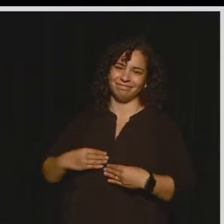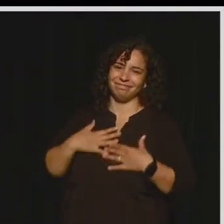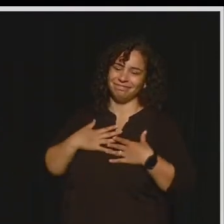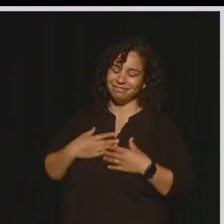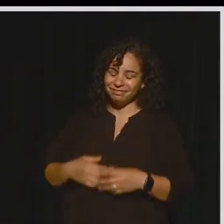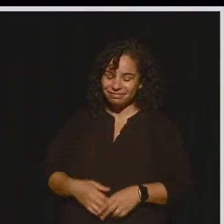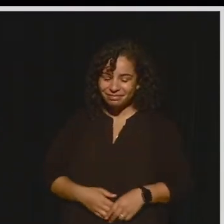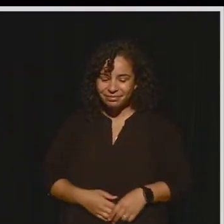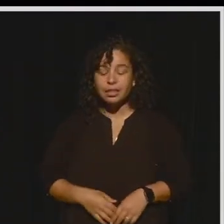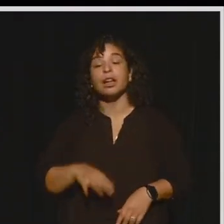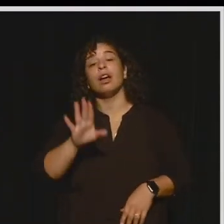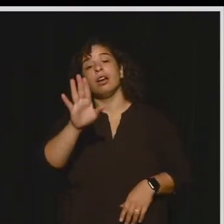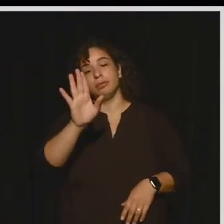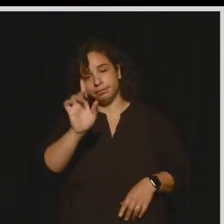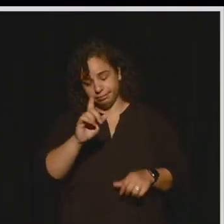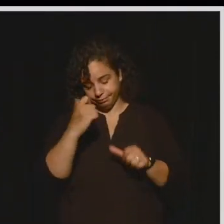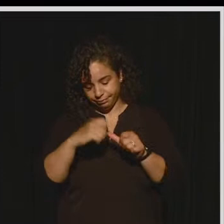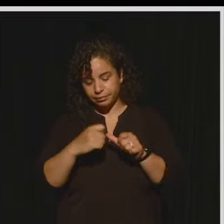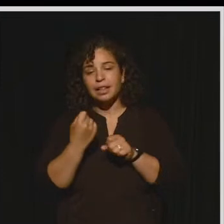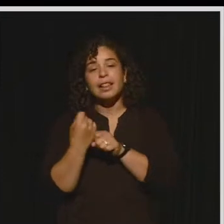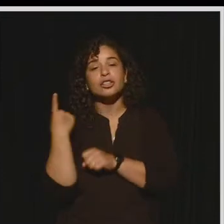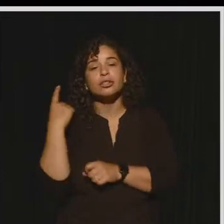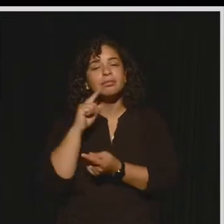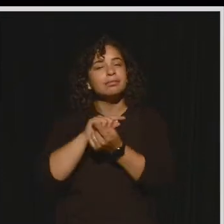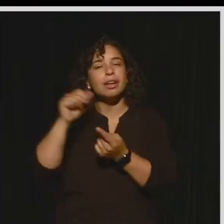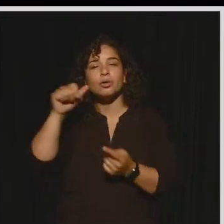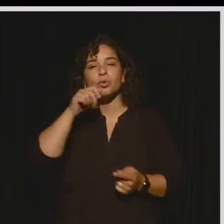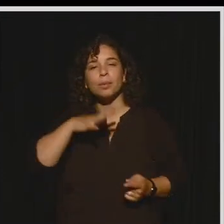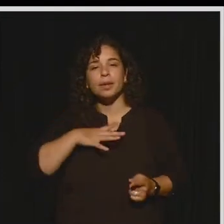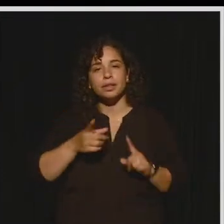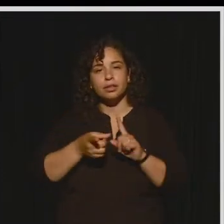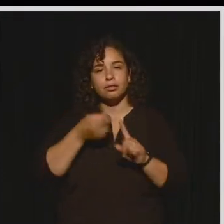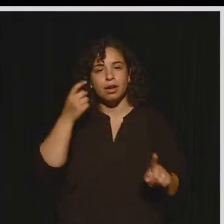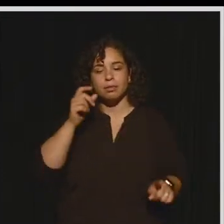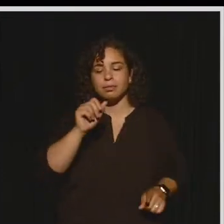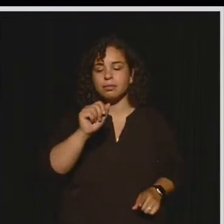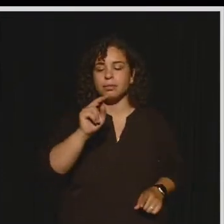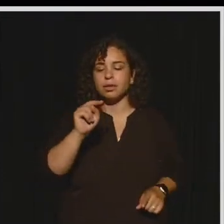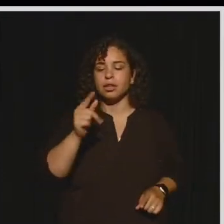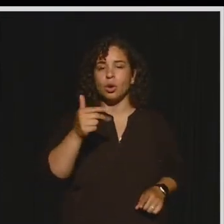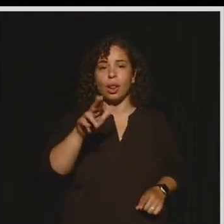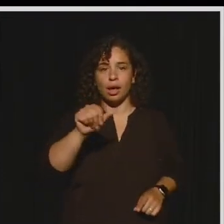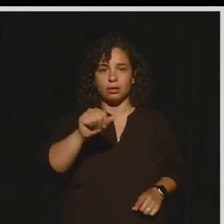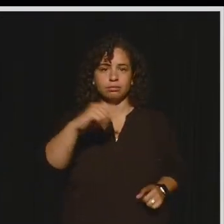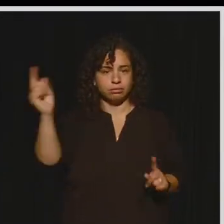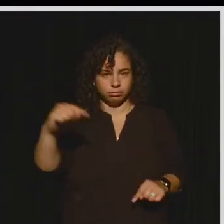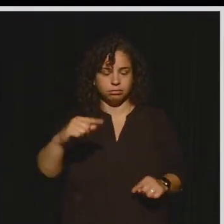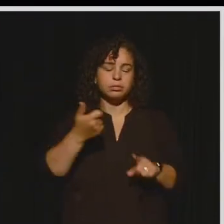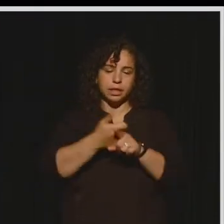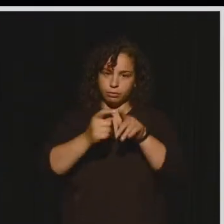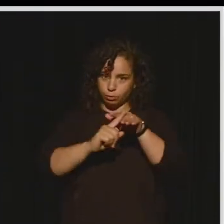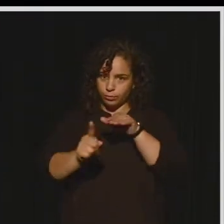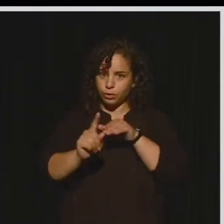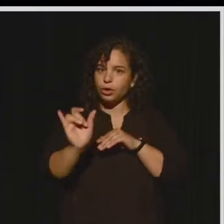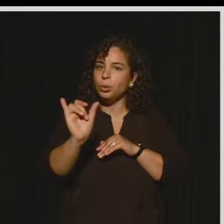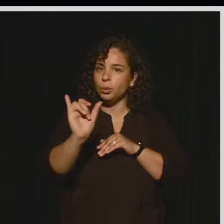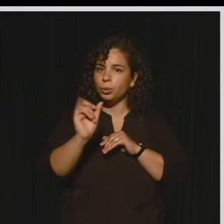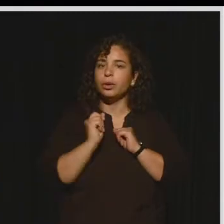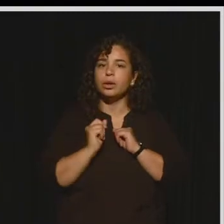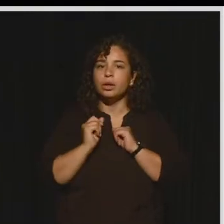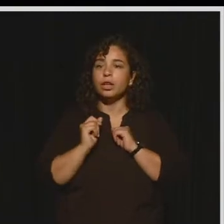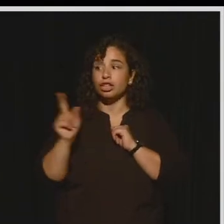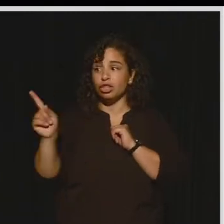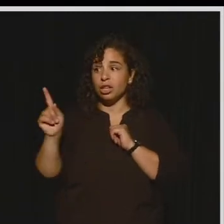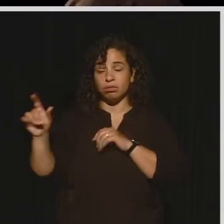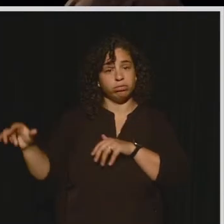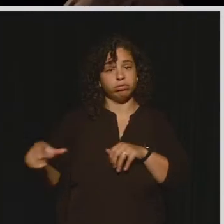year, another woman who I've met from Angola who came here, arrived here and declared refugee, carried the